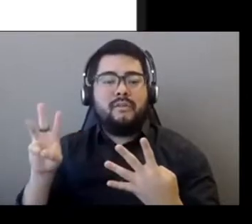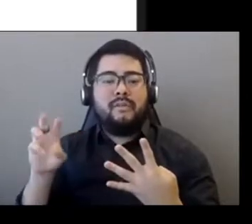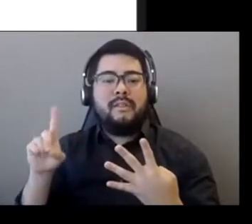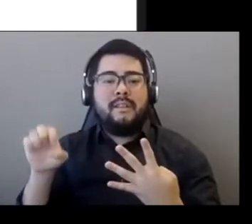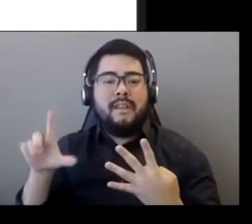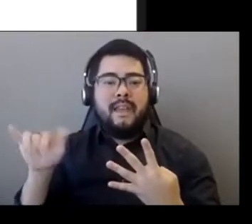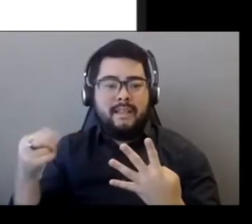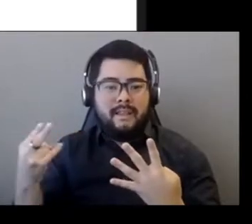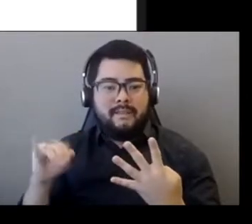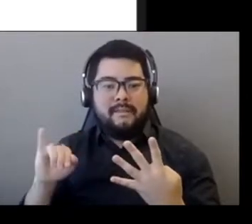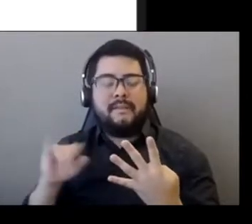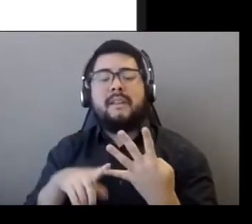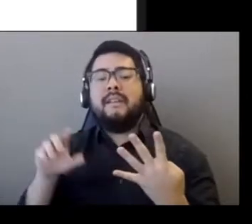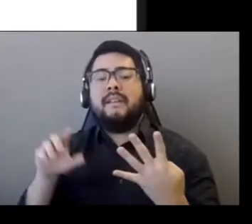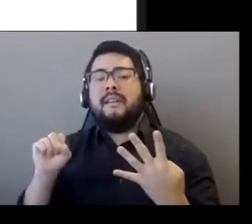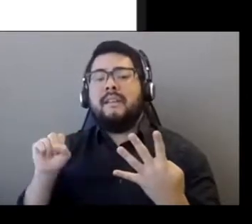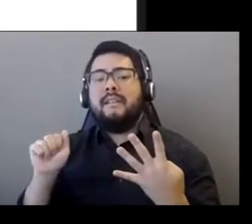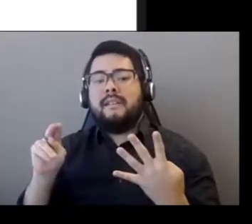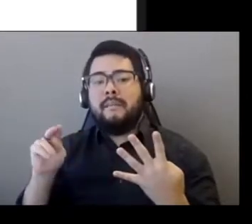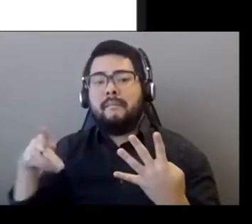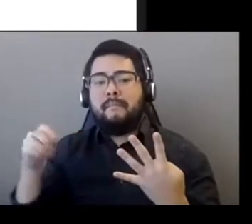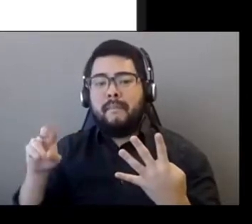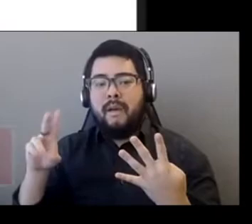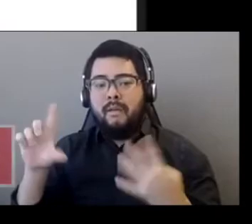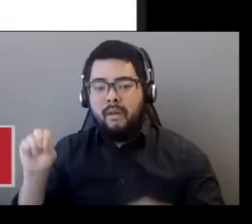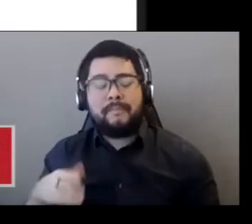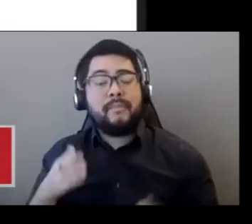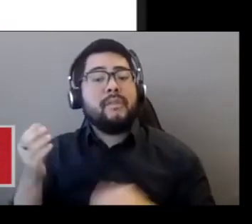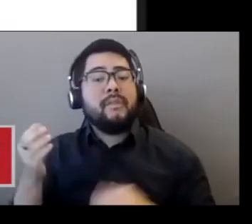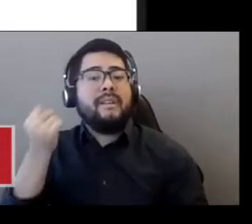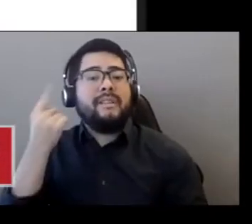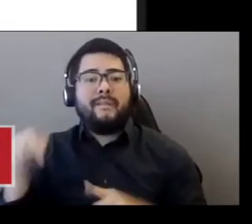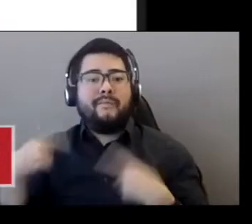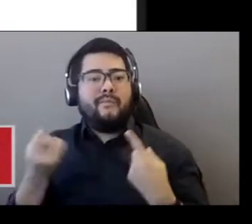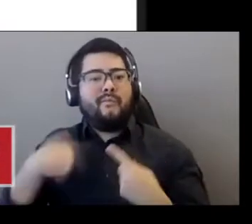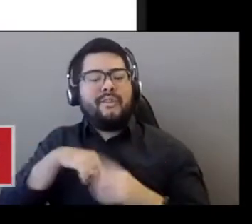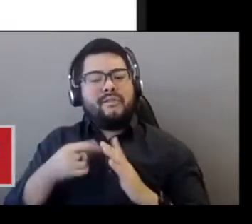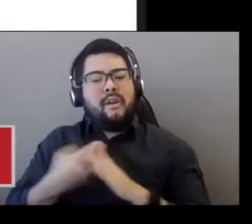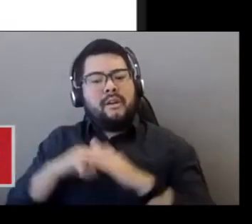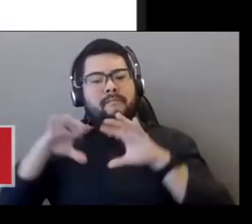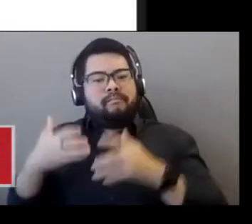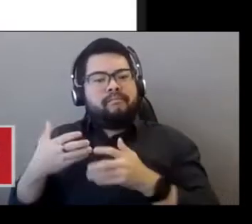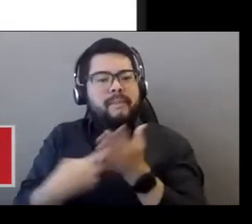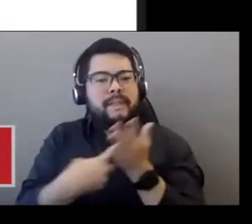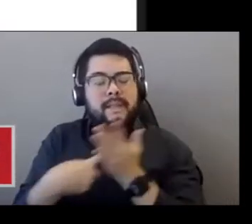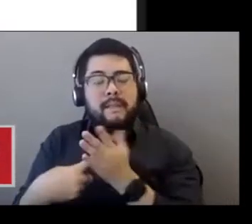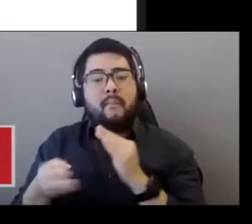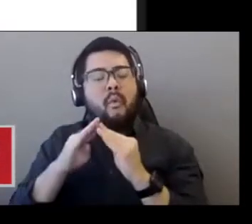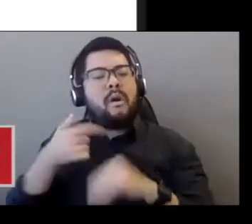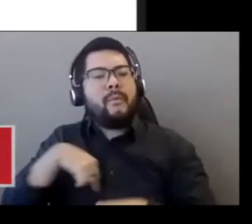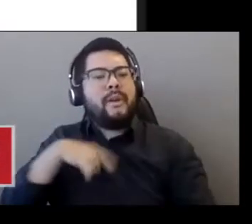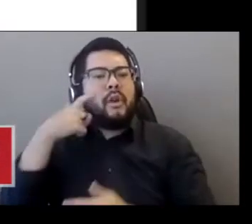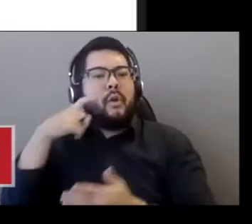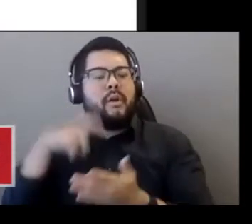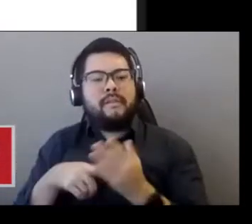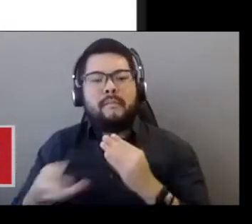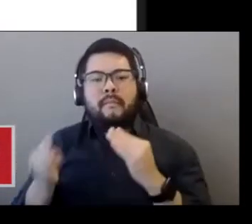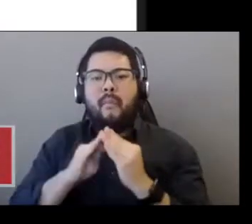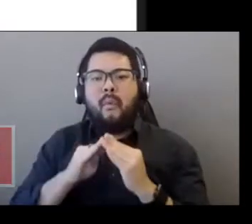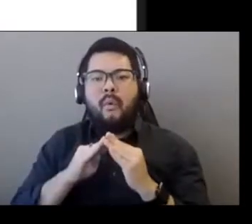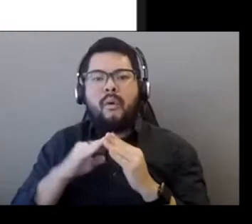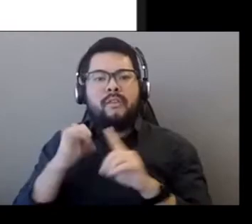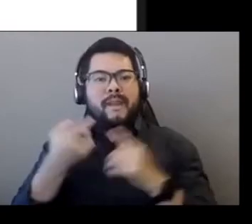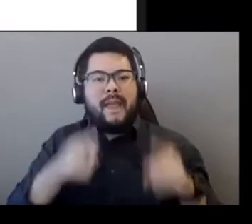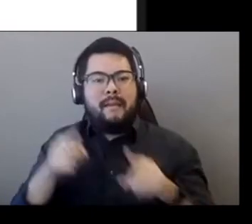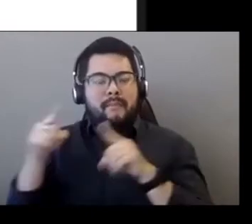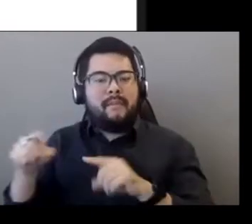So over the summer, the Abolition at UIC collective started organizing together as we all saw uprisings spring up and be